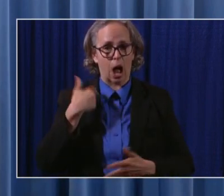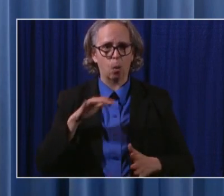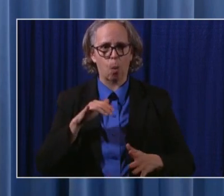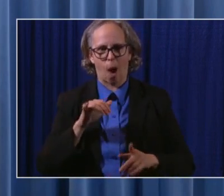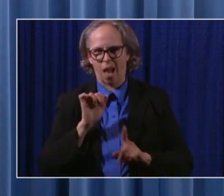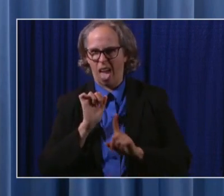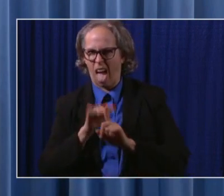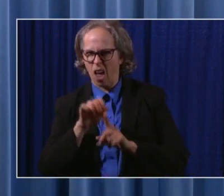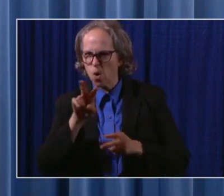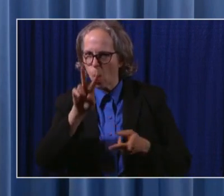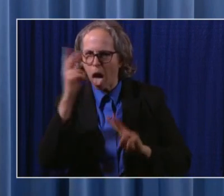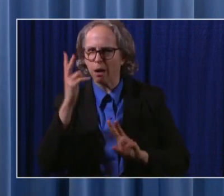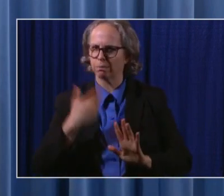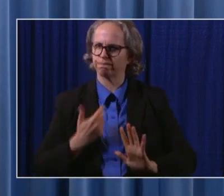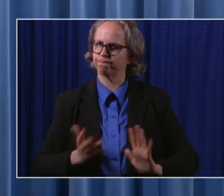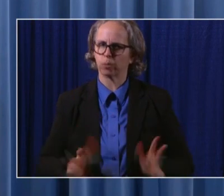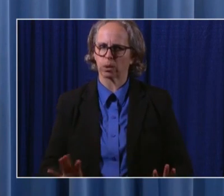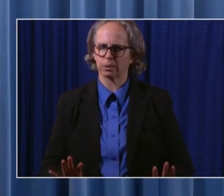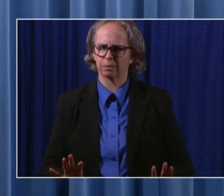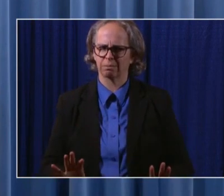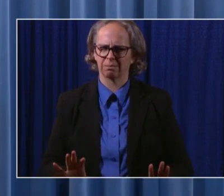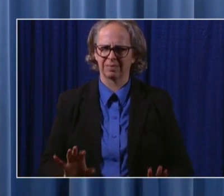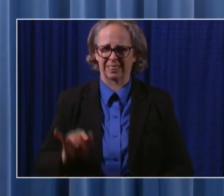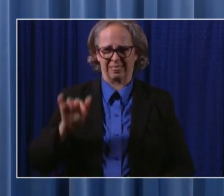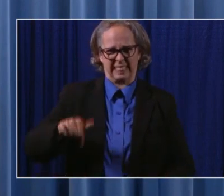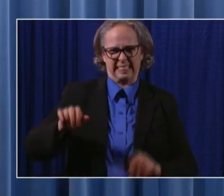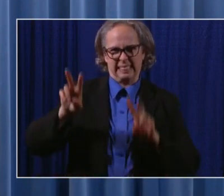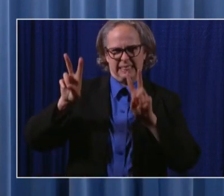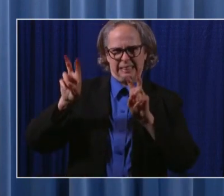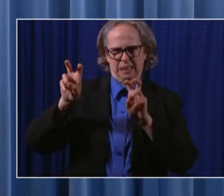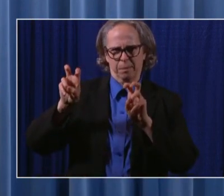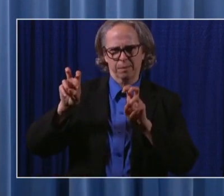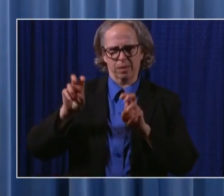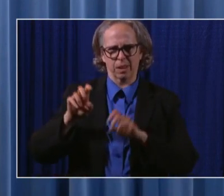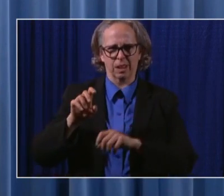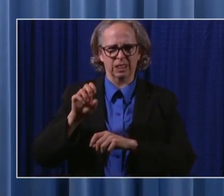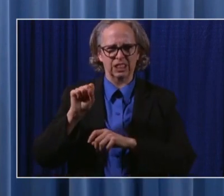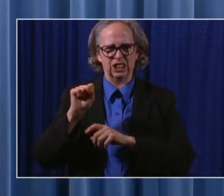mere existence of these dark groups is not illegal today.